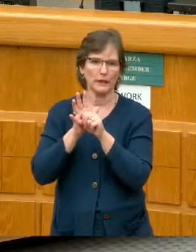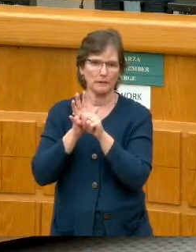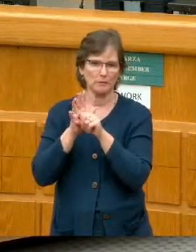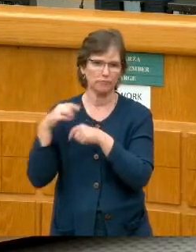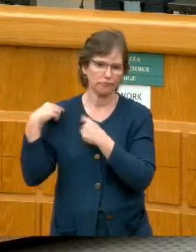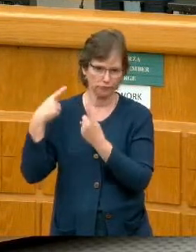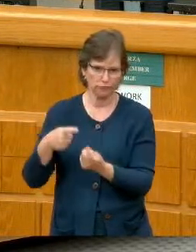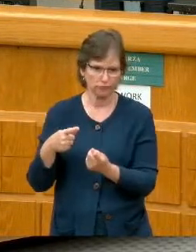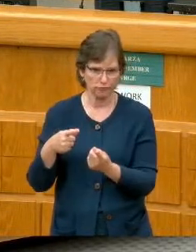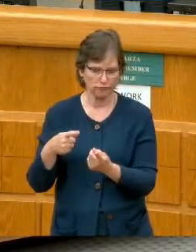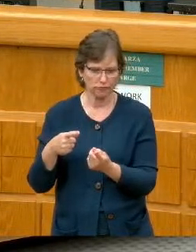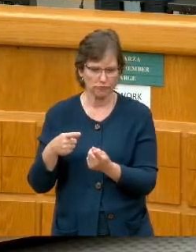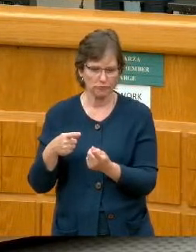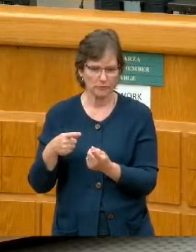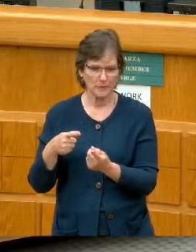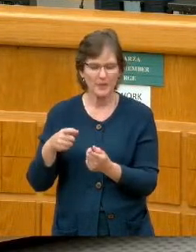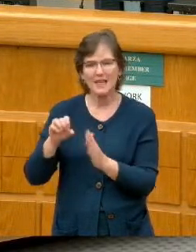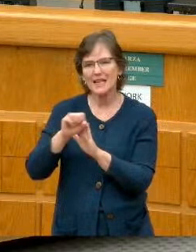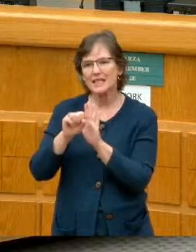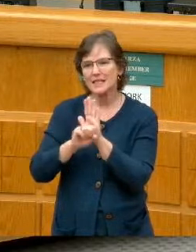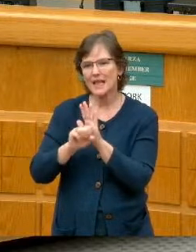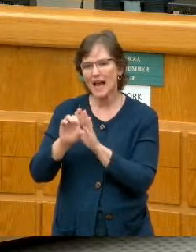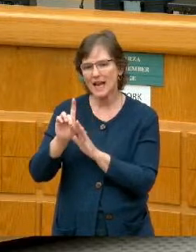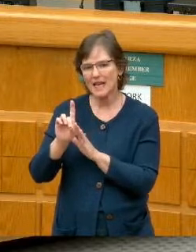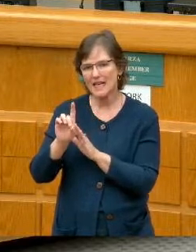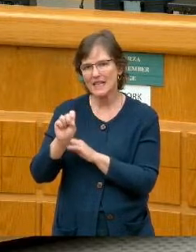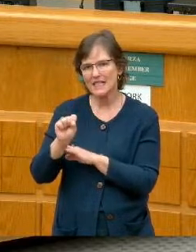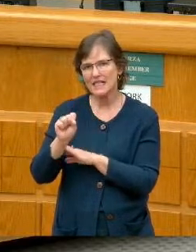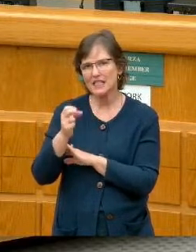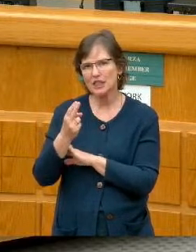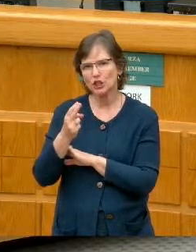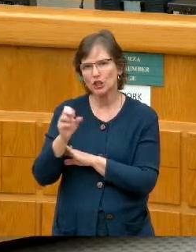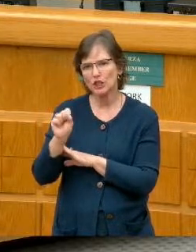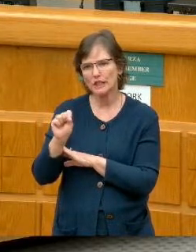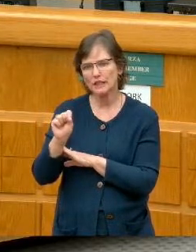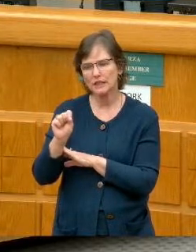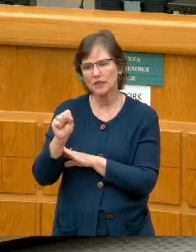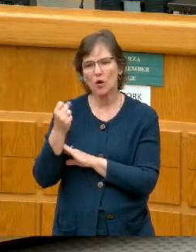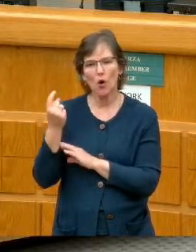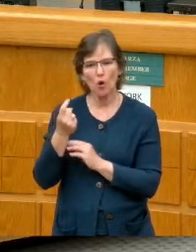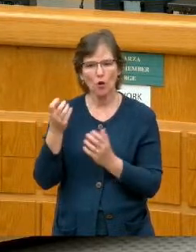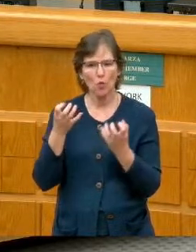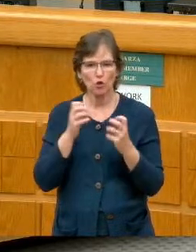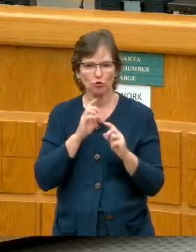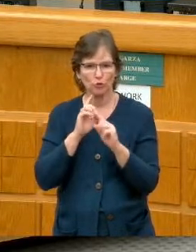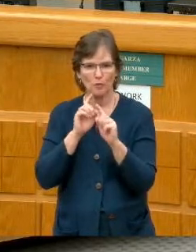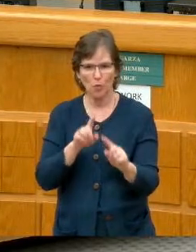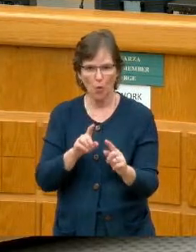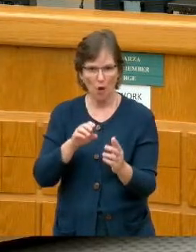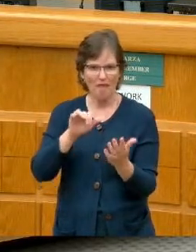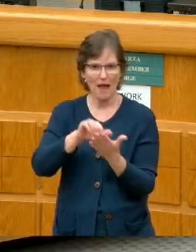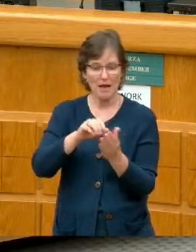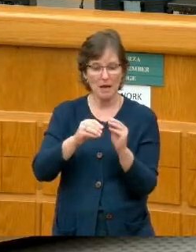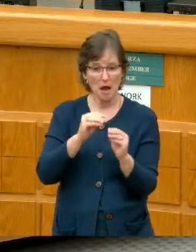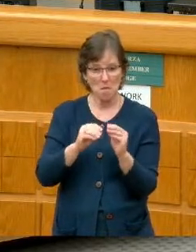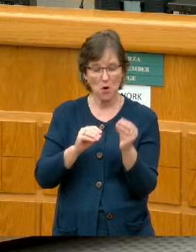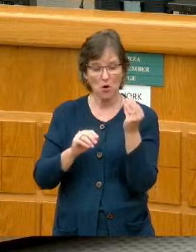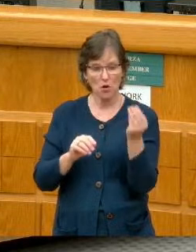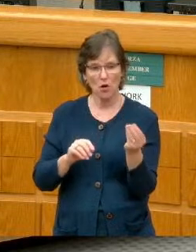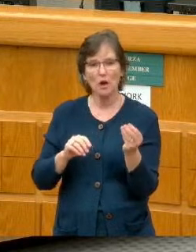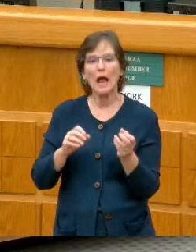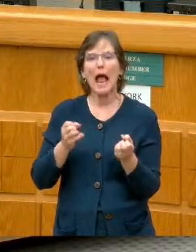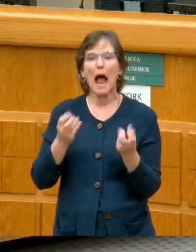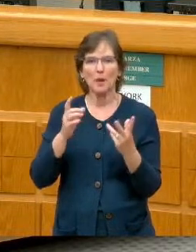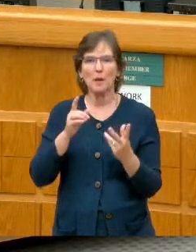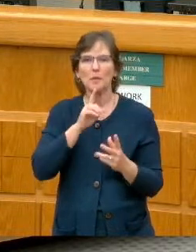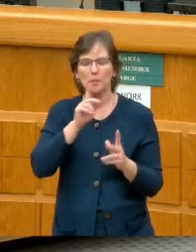state DSHS indicates that they only want to report the confirmed cases. So to be able to compare our numbers from